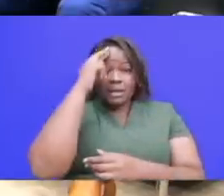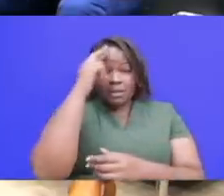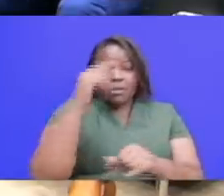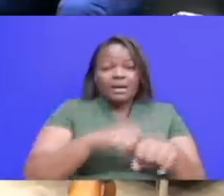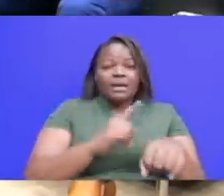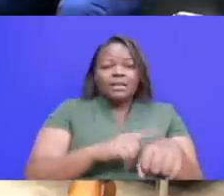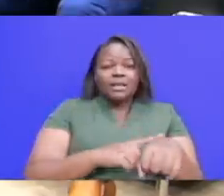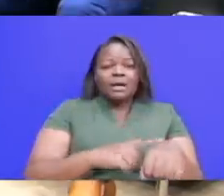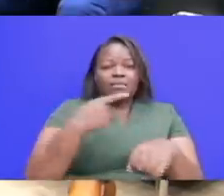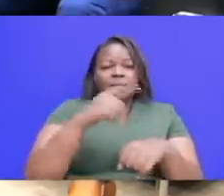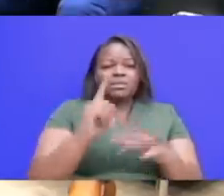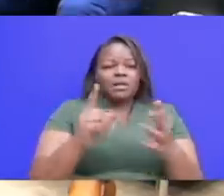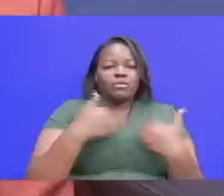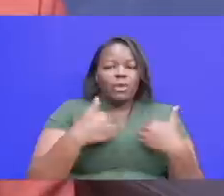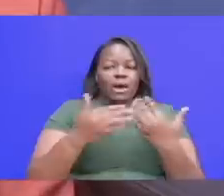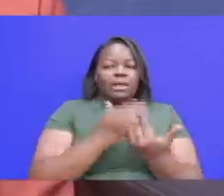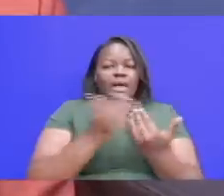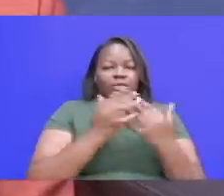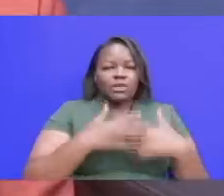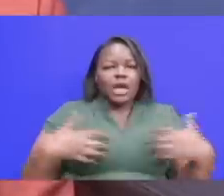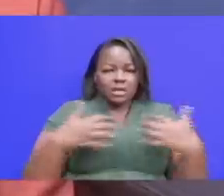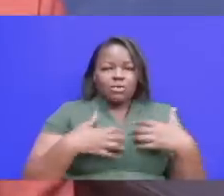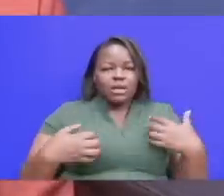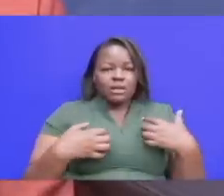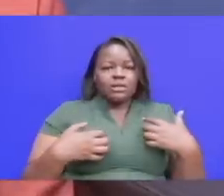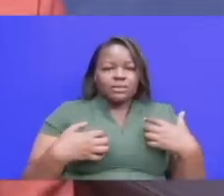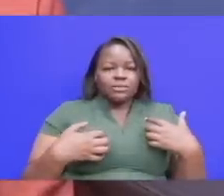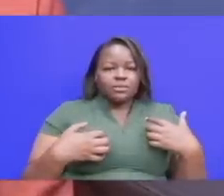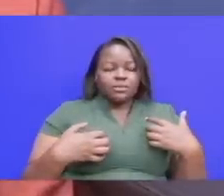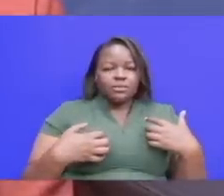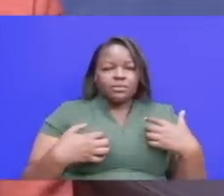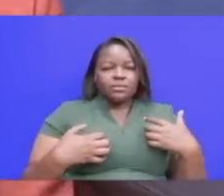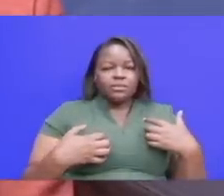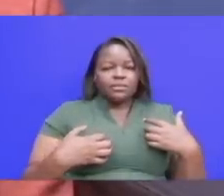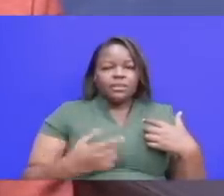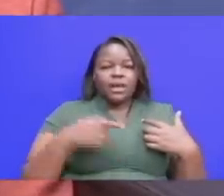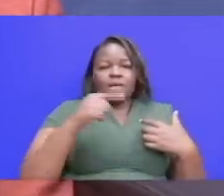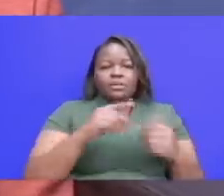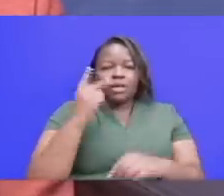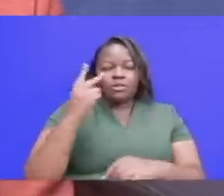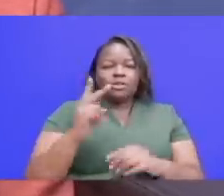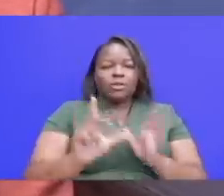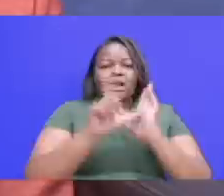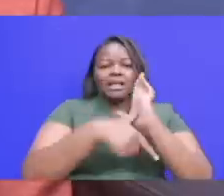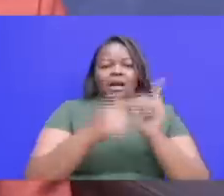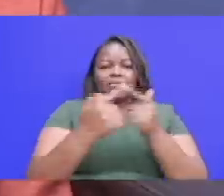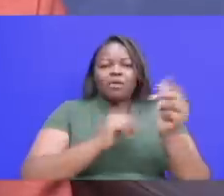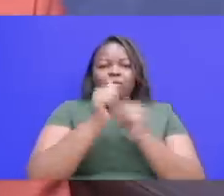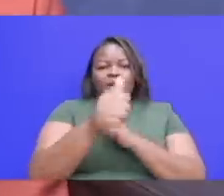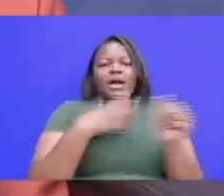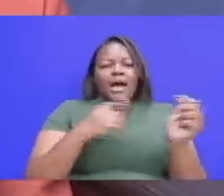were grazing, when they were taking care of the animals, they saw him later from afar and they started